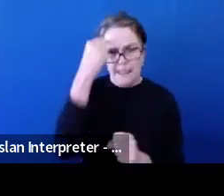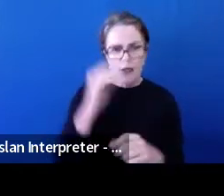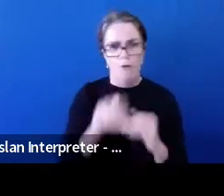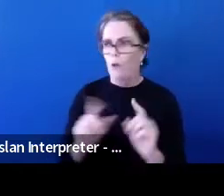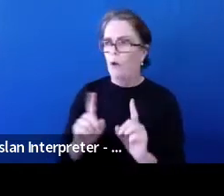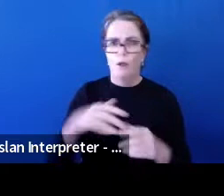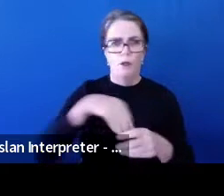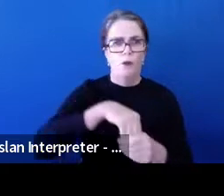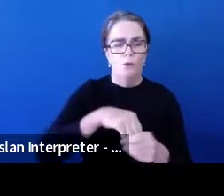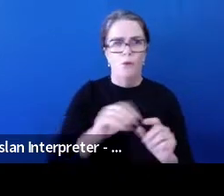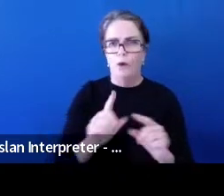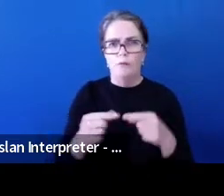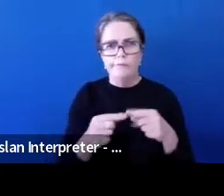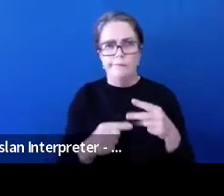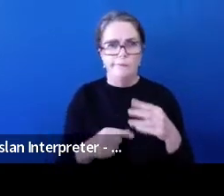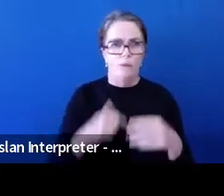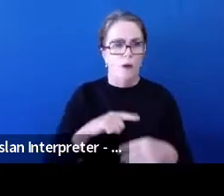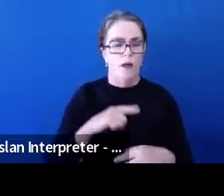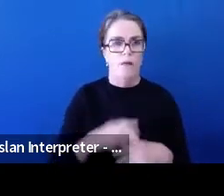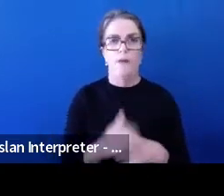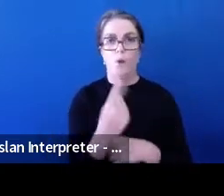here. One GP says,